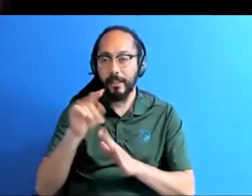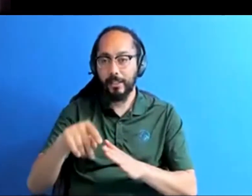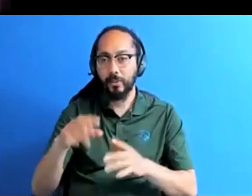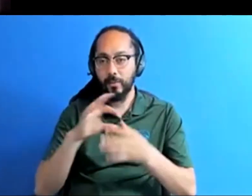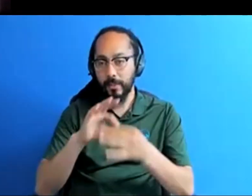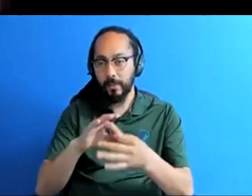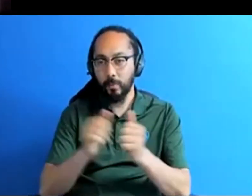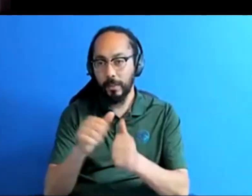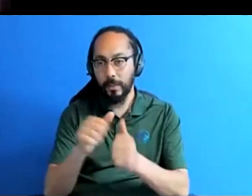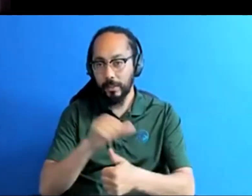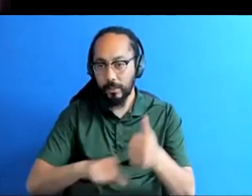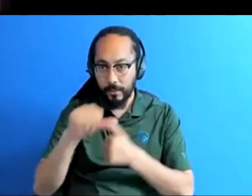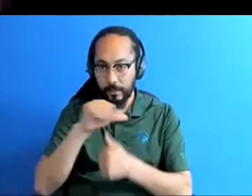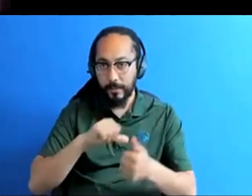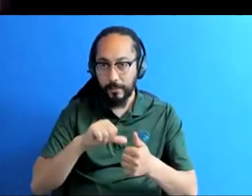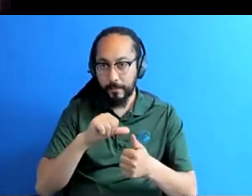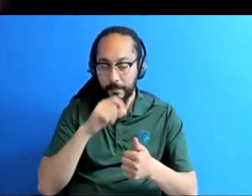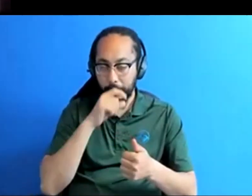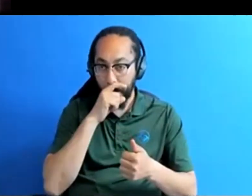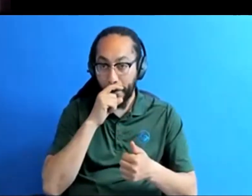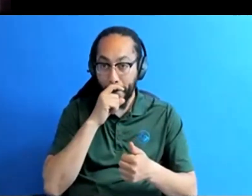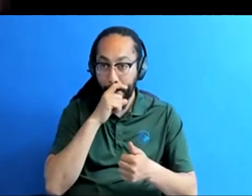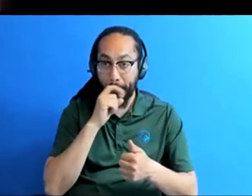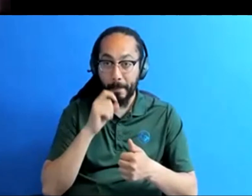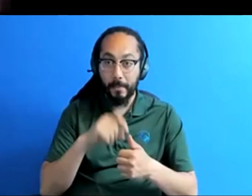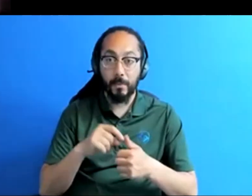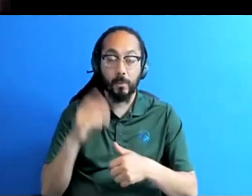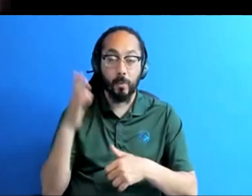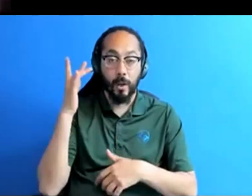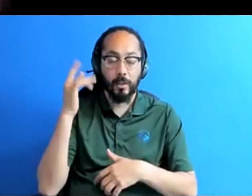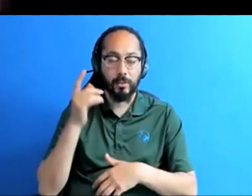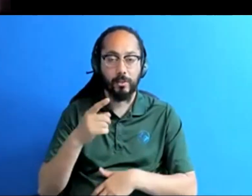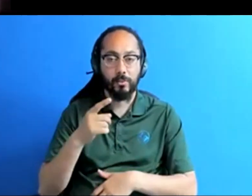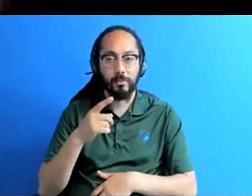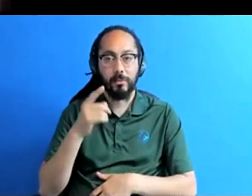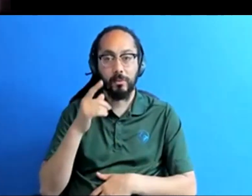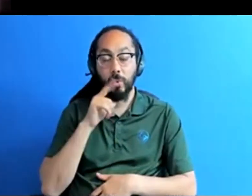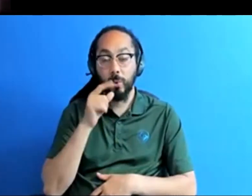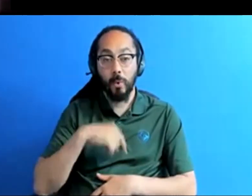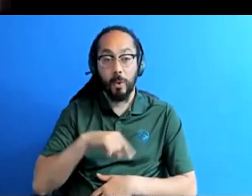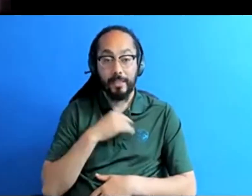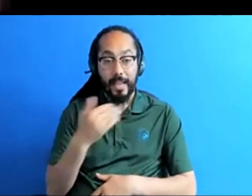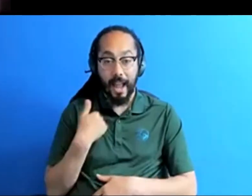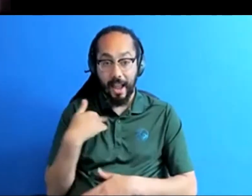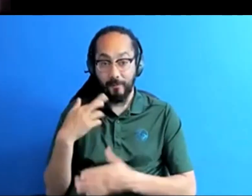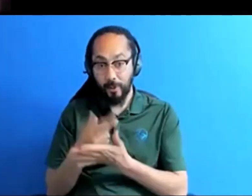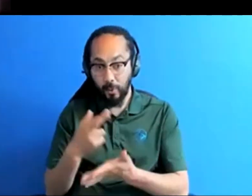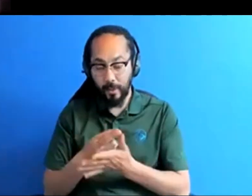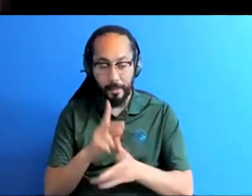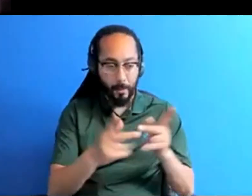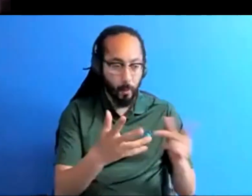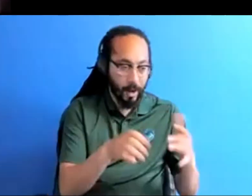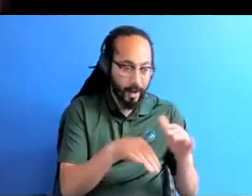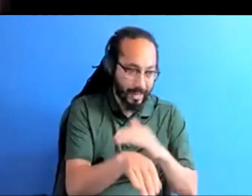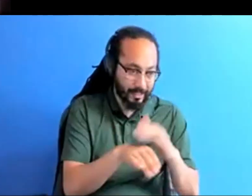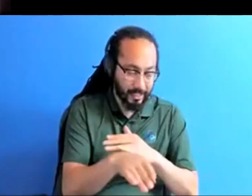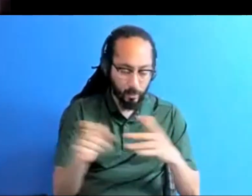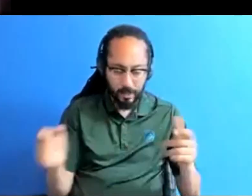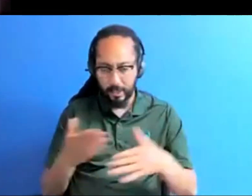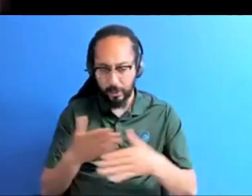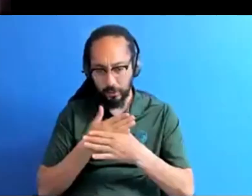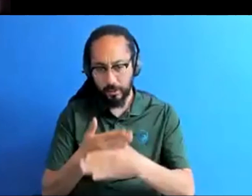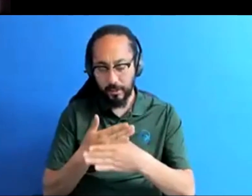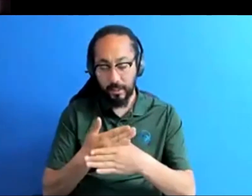other, so that those of us who have resources can share with those of us who want access to them, and those of us who